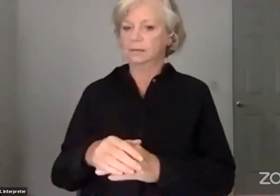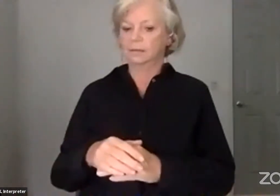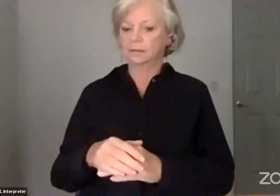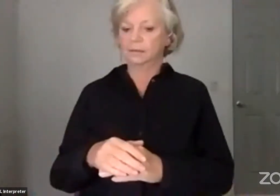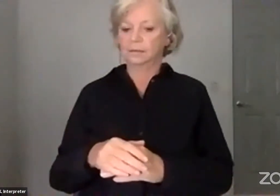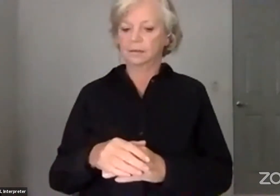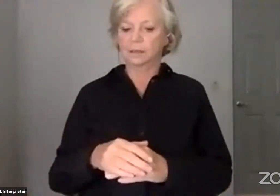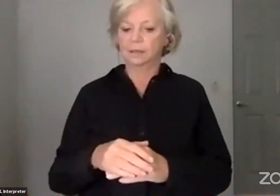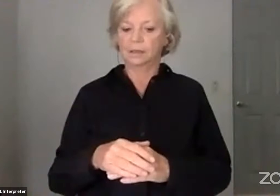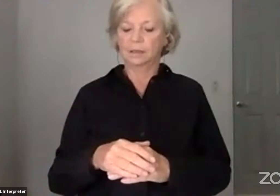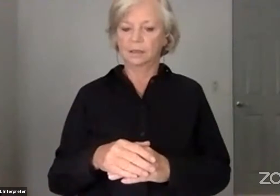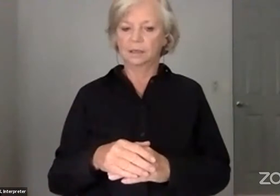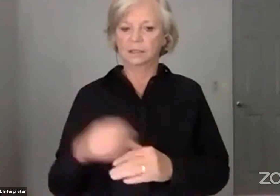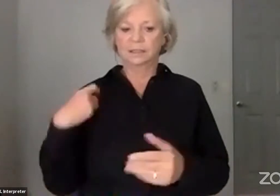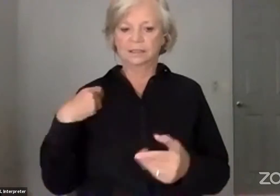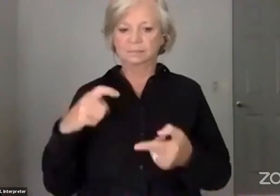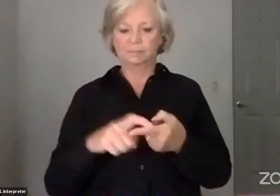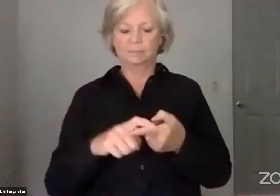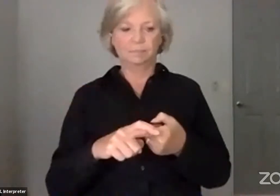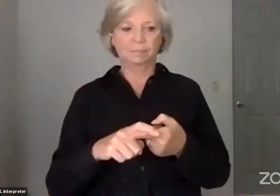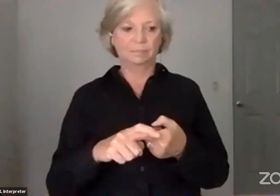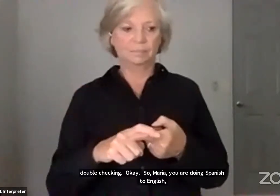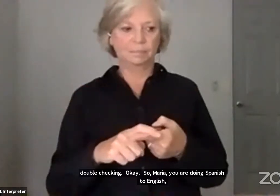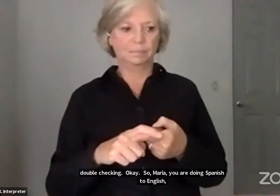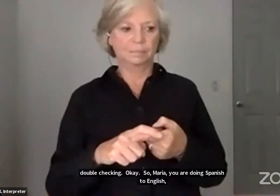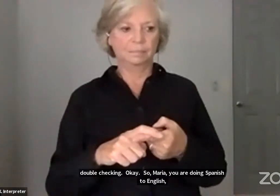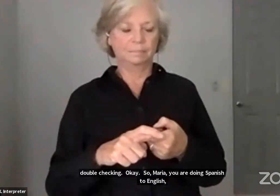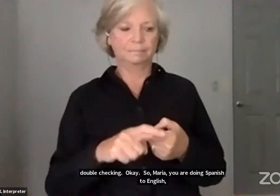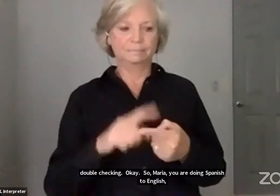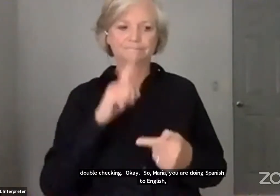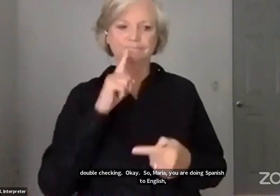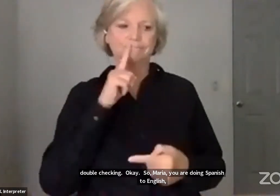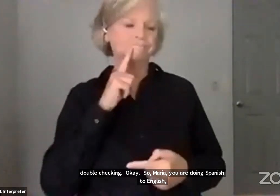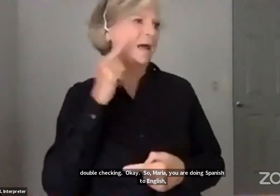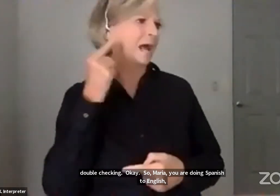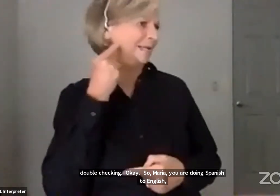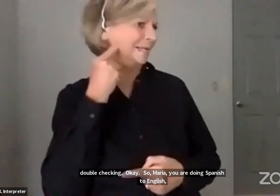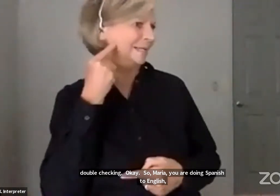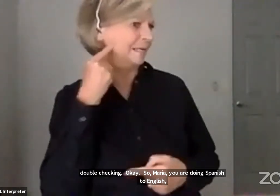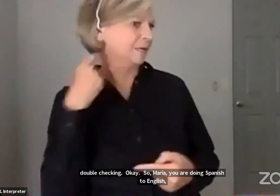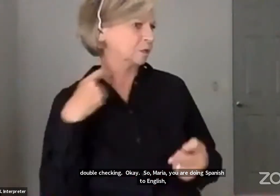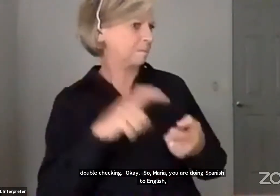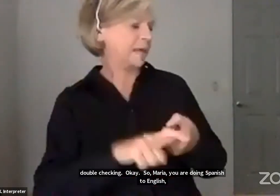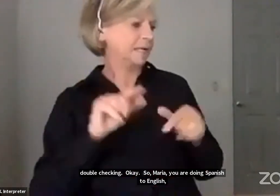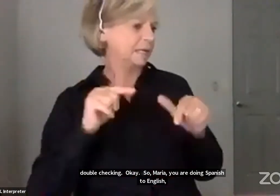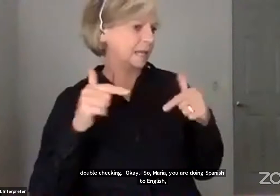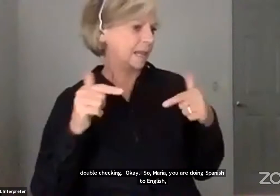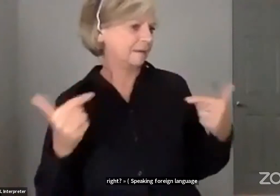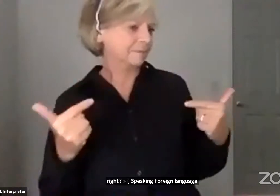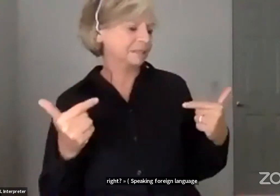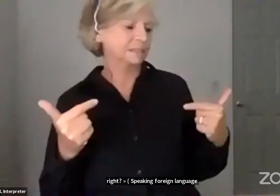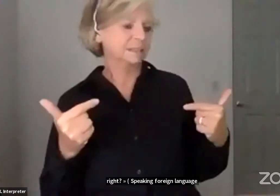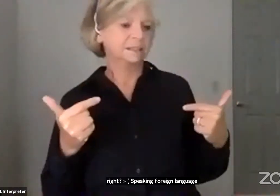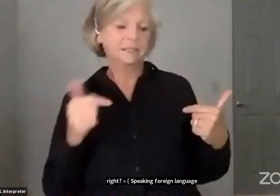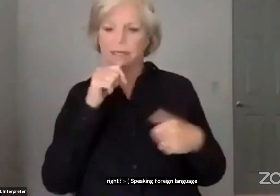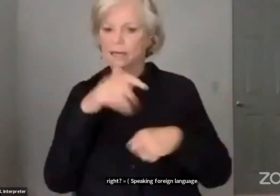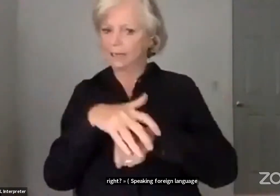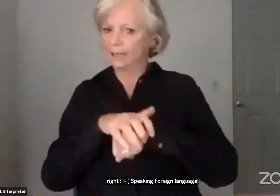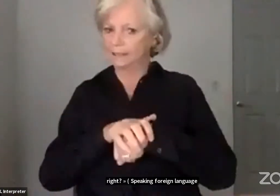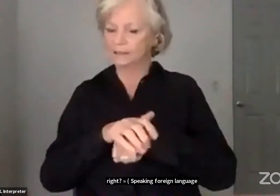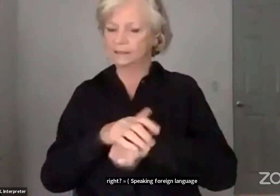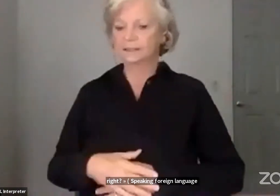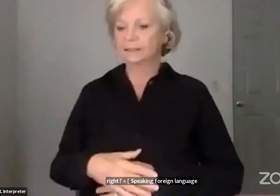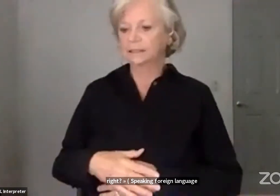¿Me toca hablar? I'm hearing Spanish language. Okay, buenas tardes a todos. Mi nombre es Mercedes de la